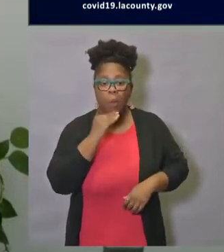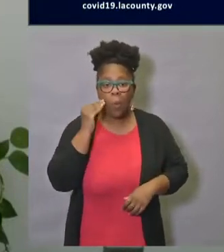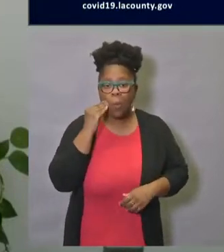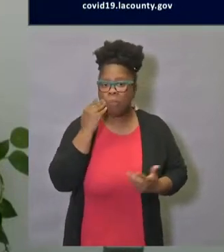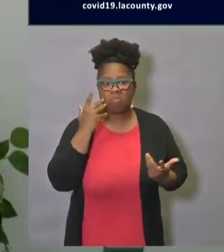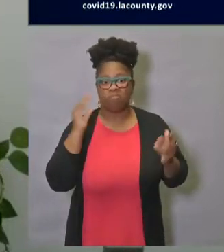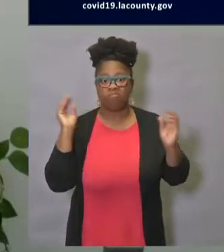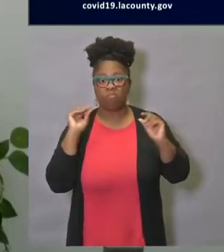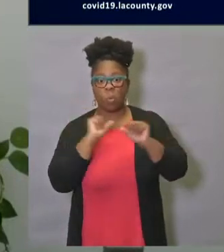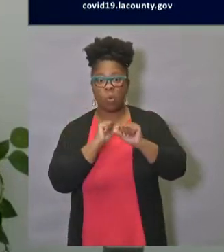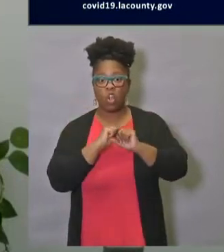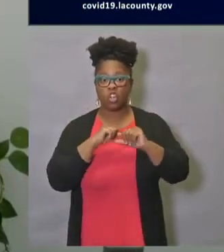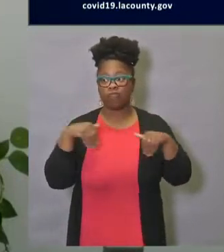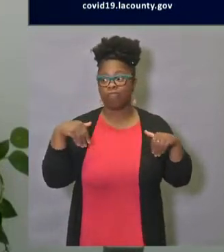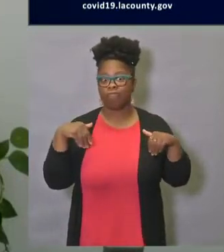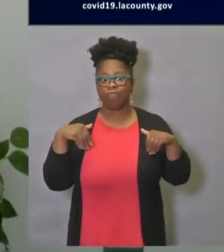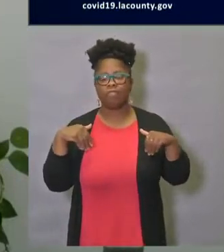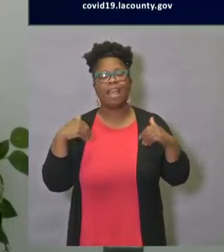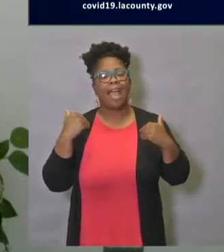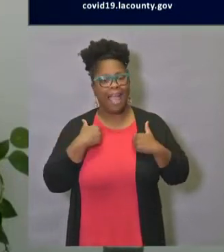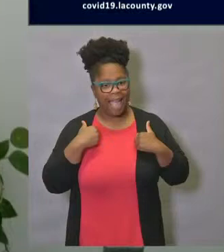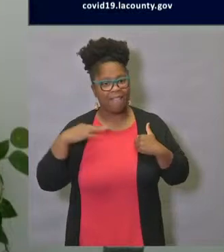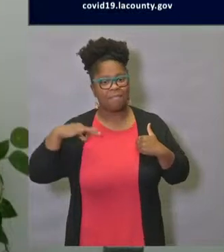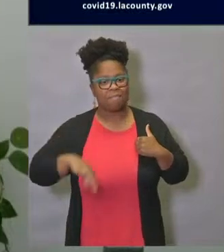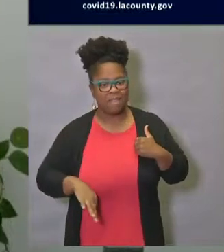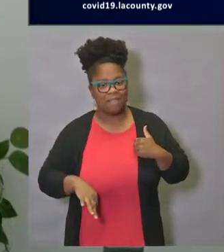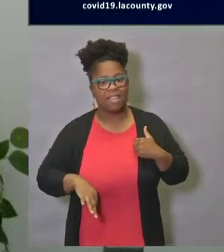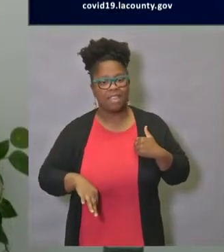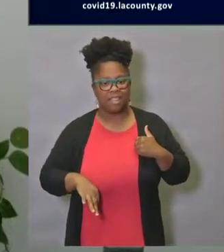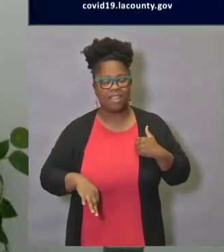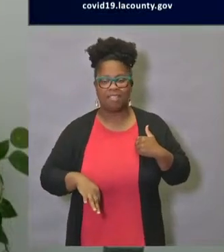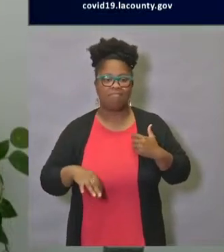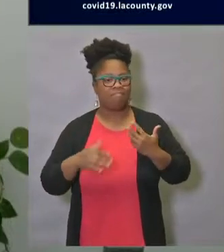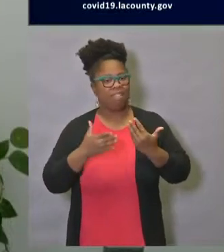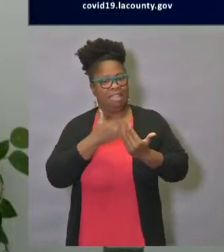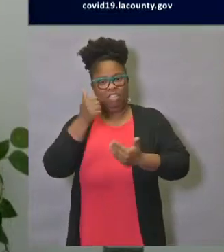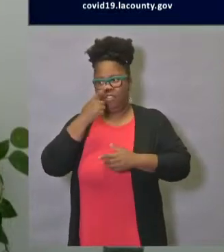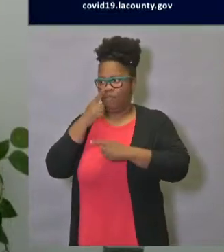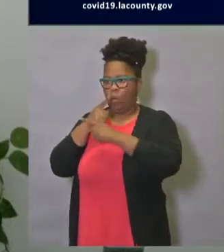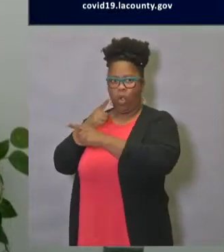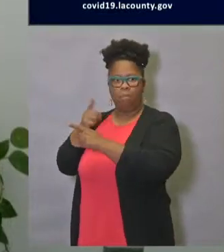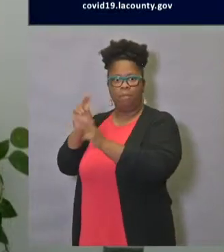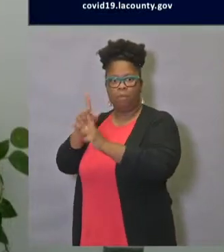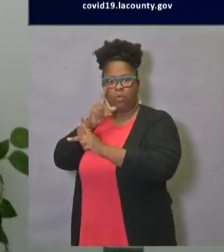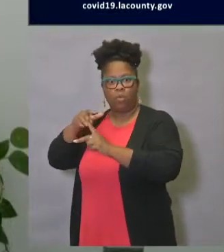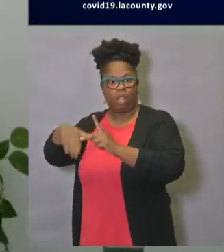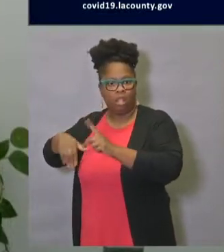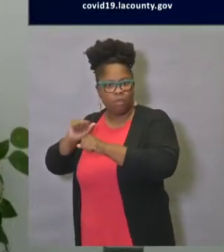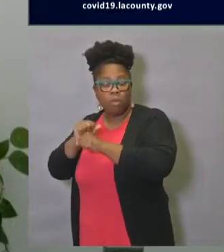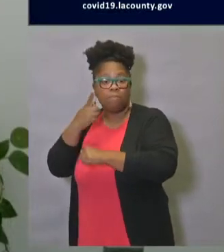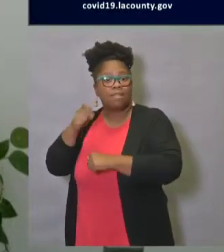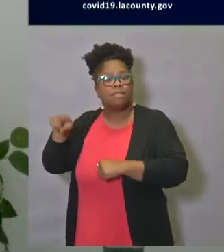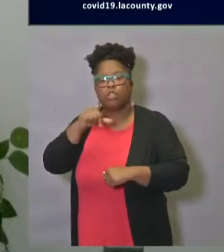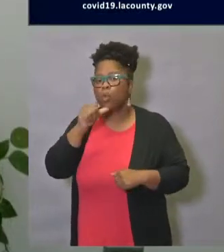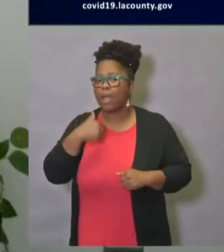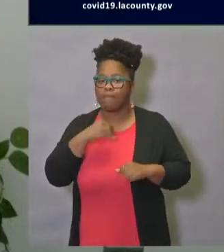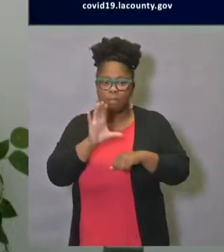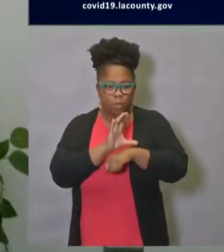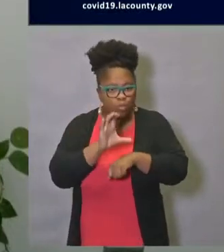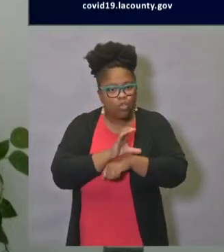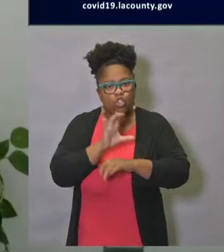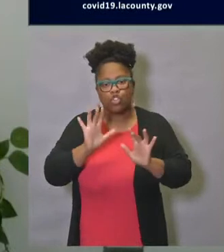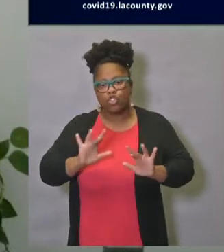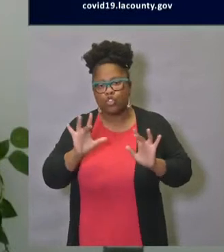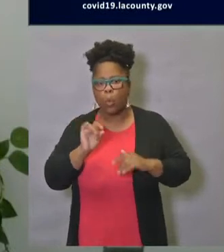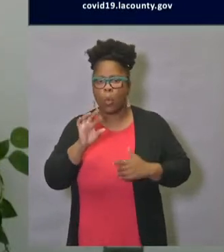advantage over workers who have been eligible to get vaccinated, or people who don't have computers, or people who, in fact, find